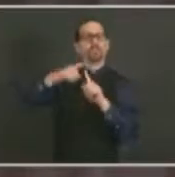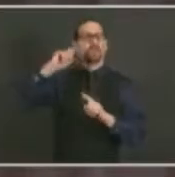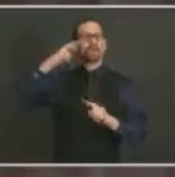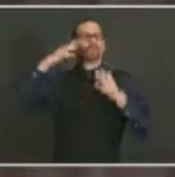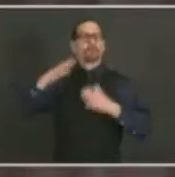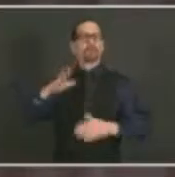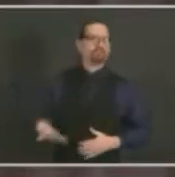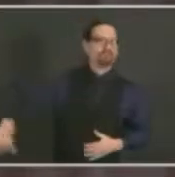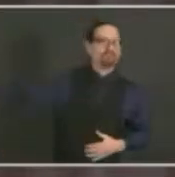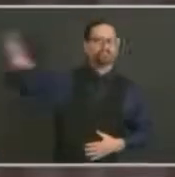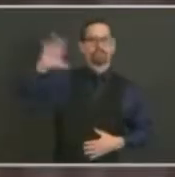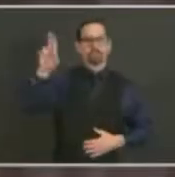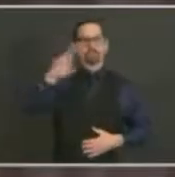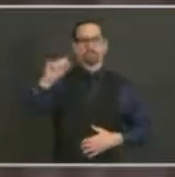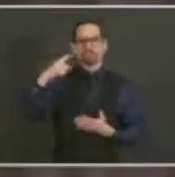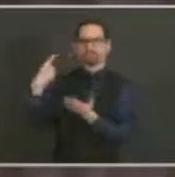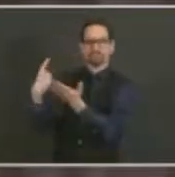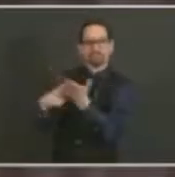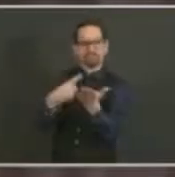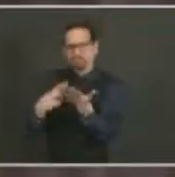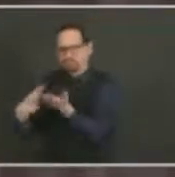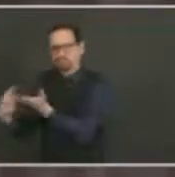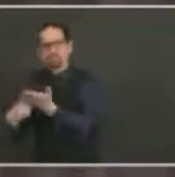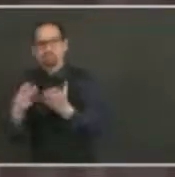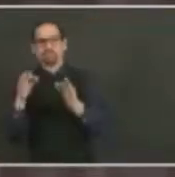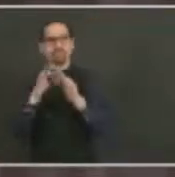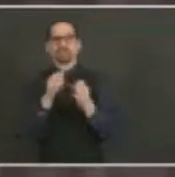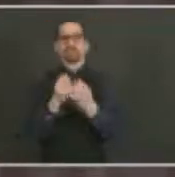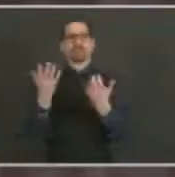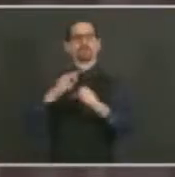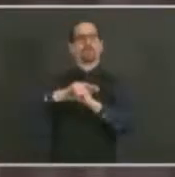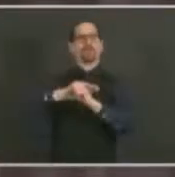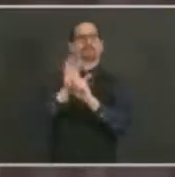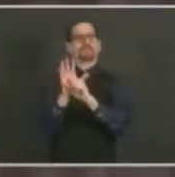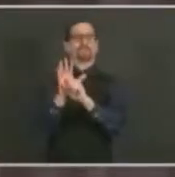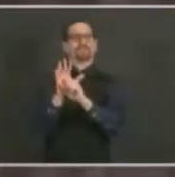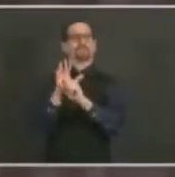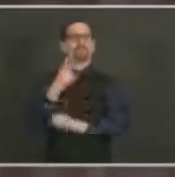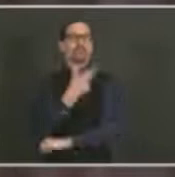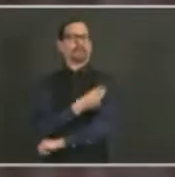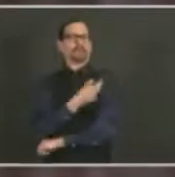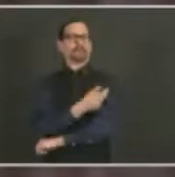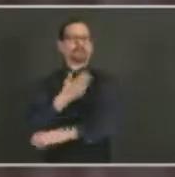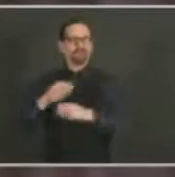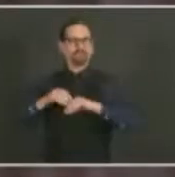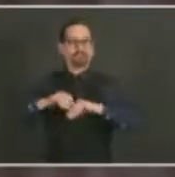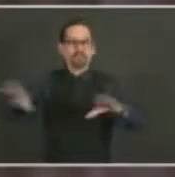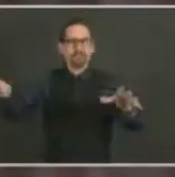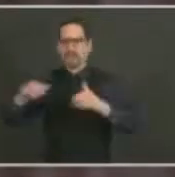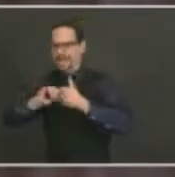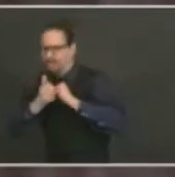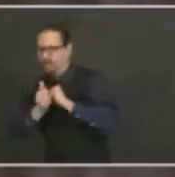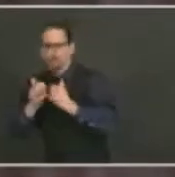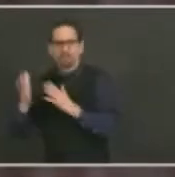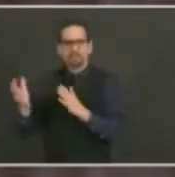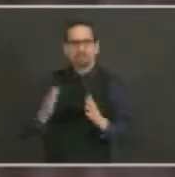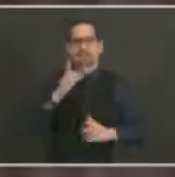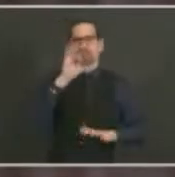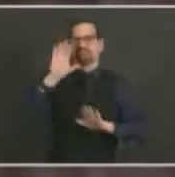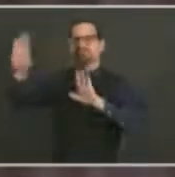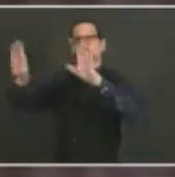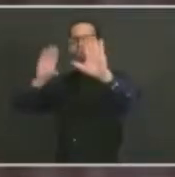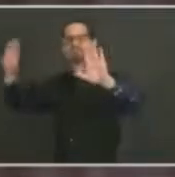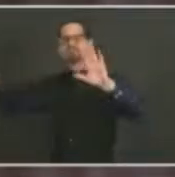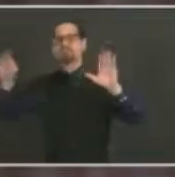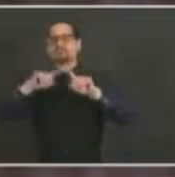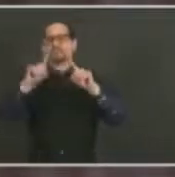learning from our other states is critical important to me as we move forward. Over the